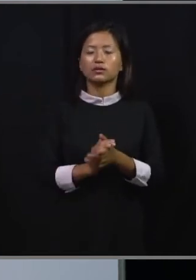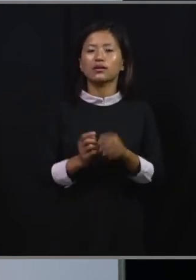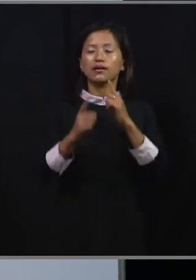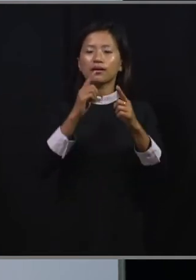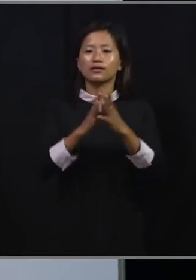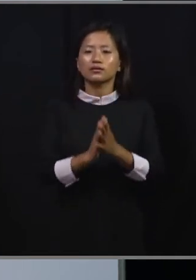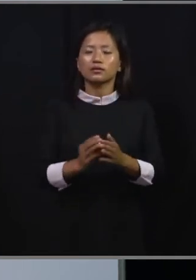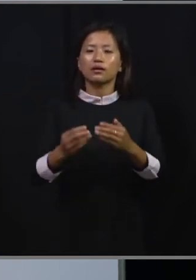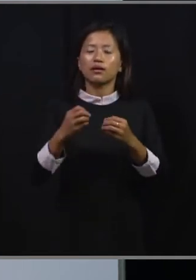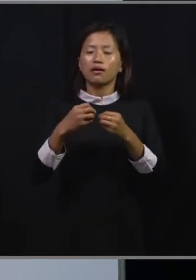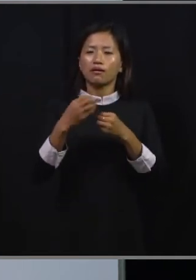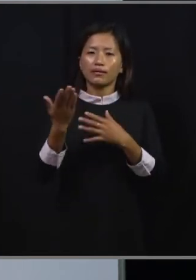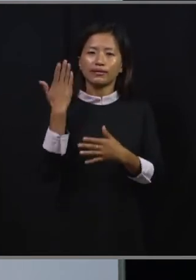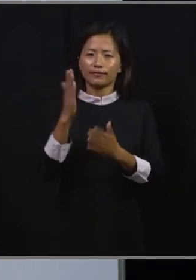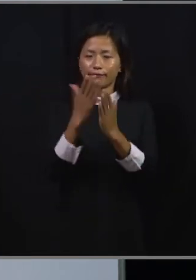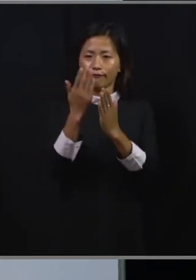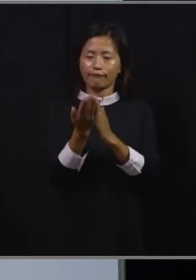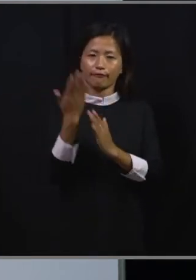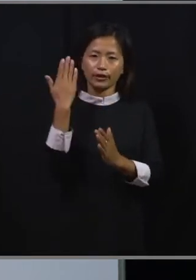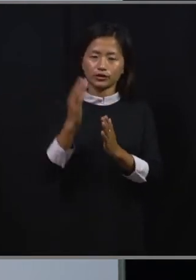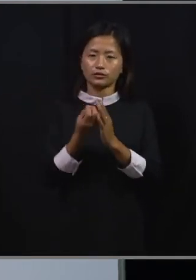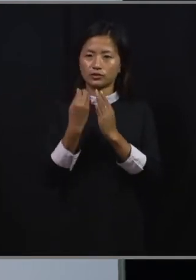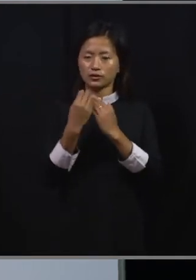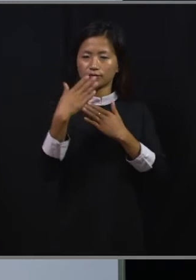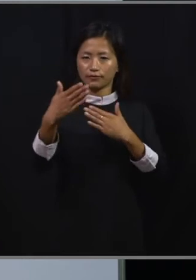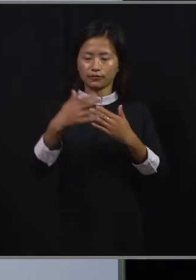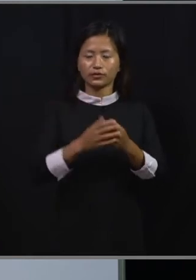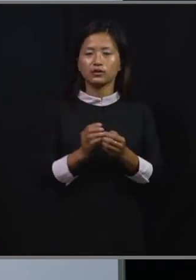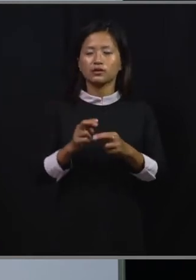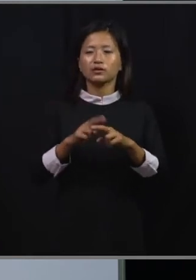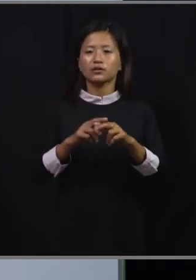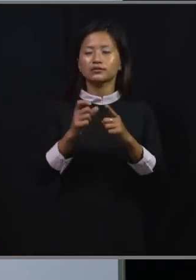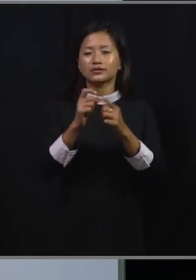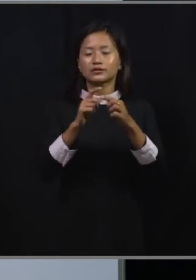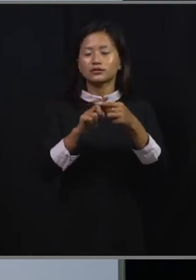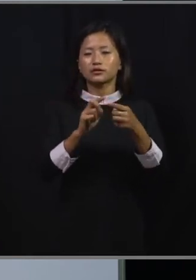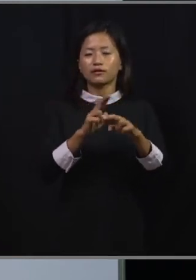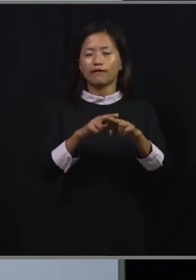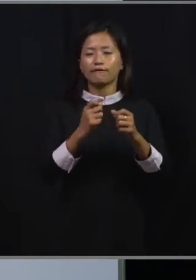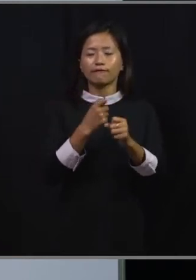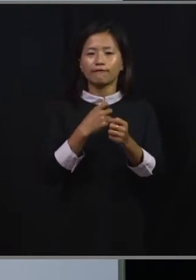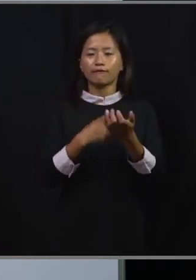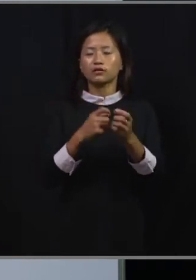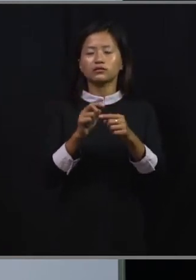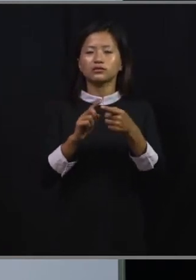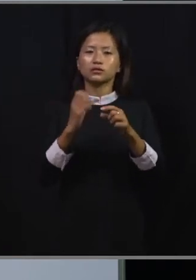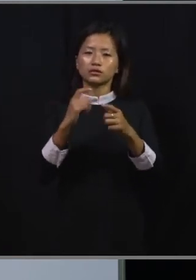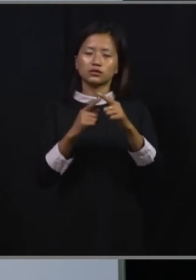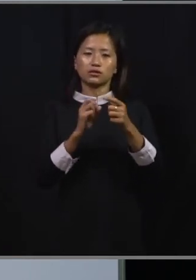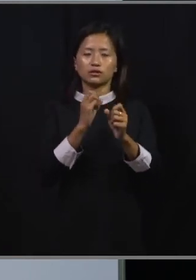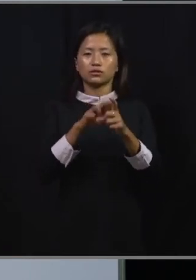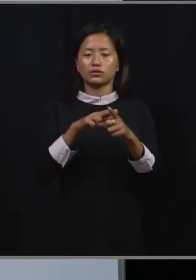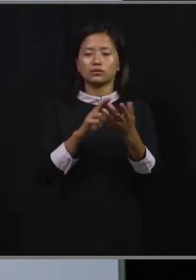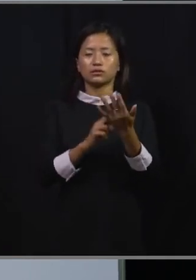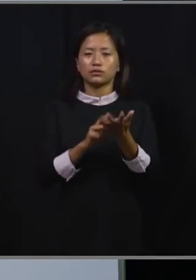explained reflection, refraction, as well as interference, diffraction. Okay, he four phenomena will